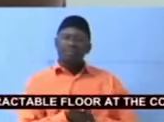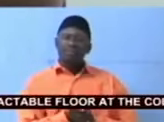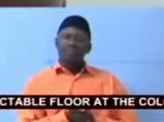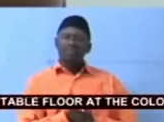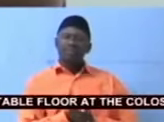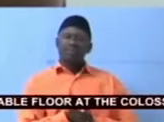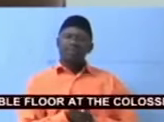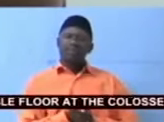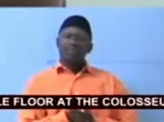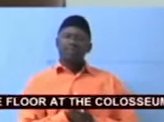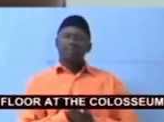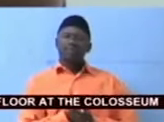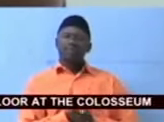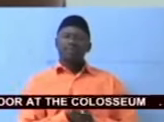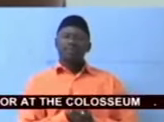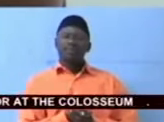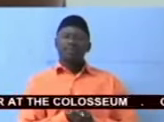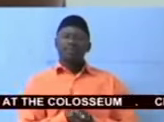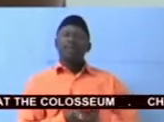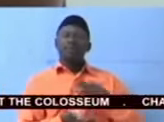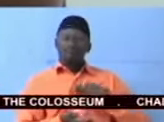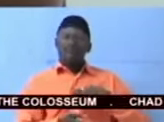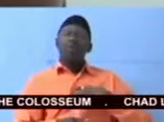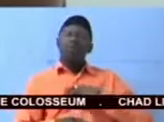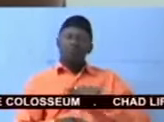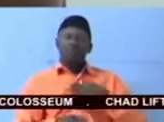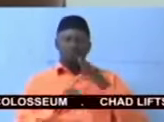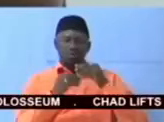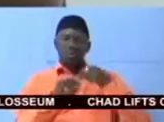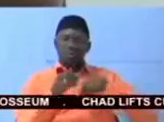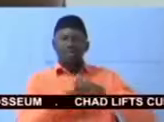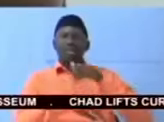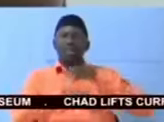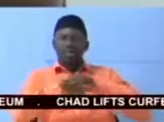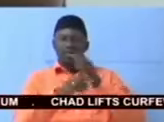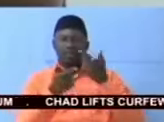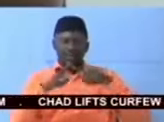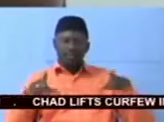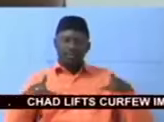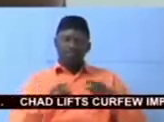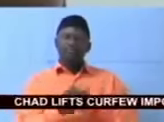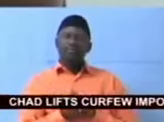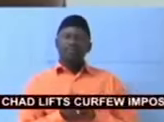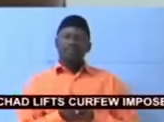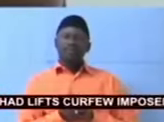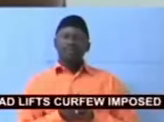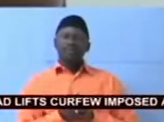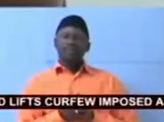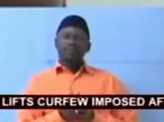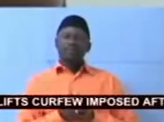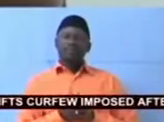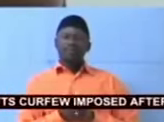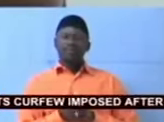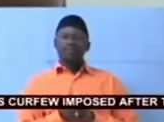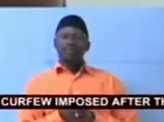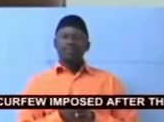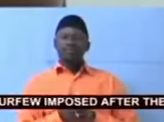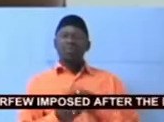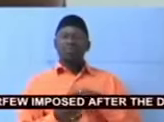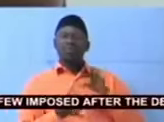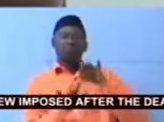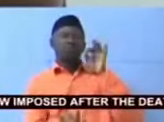language. You will speak in the English language, but we normally do interpretation for the interpretation, audience. Wolof, maybe. Thank you very much.